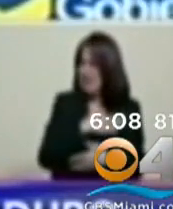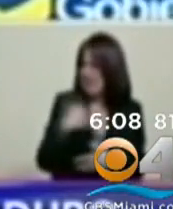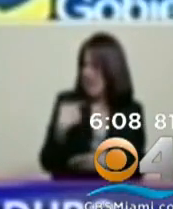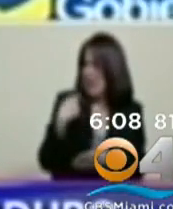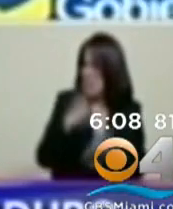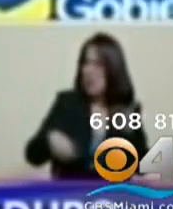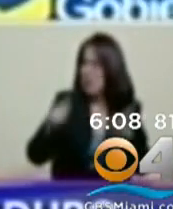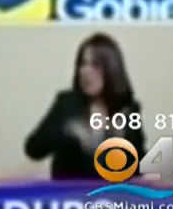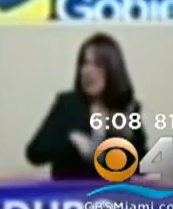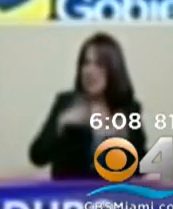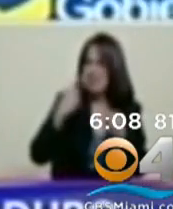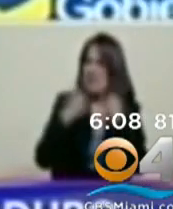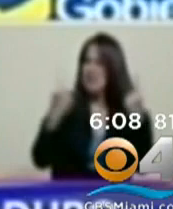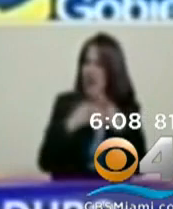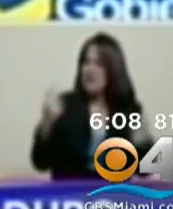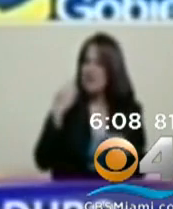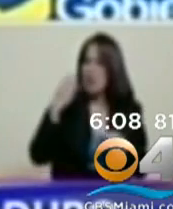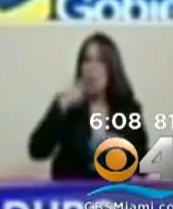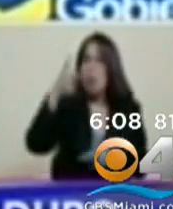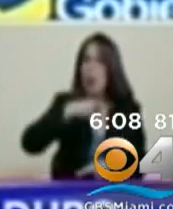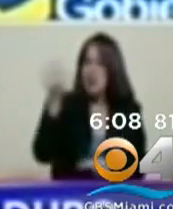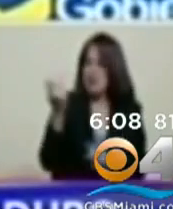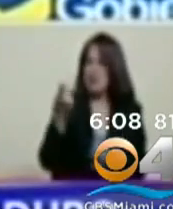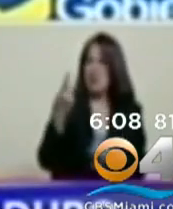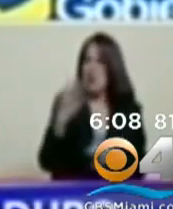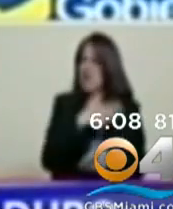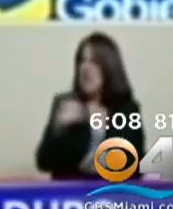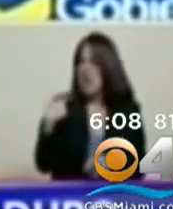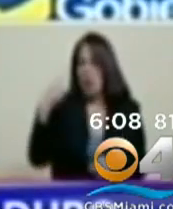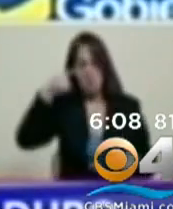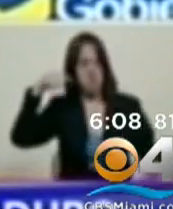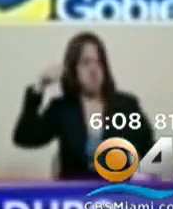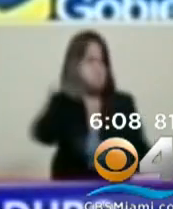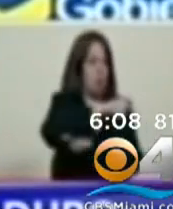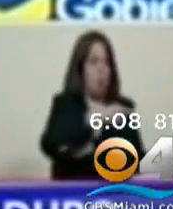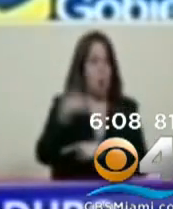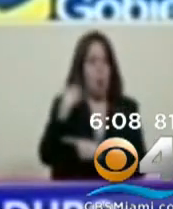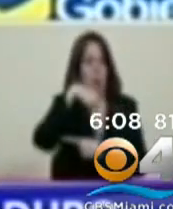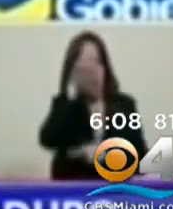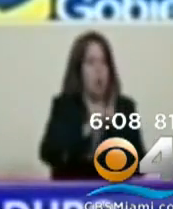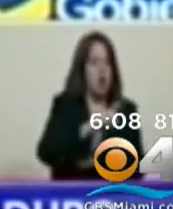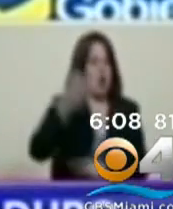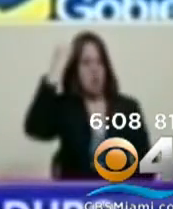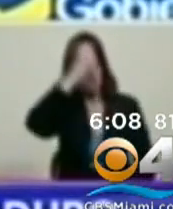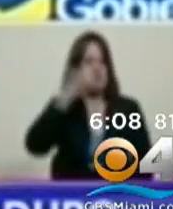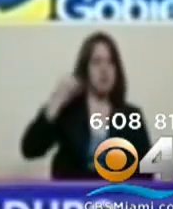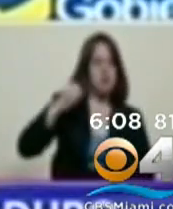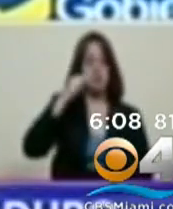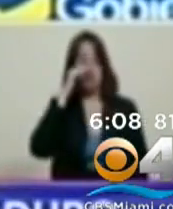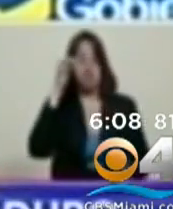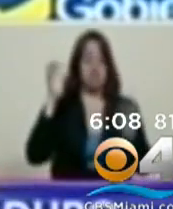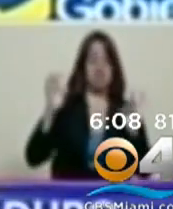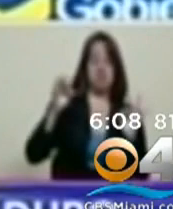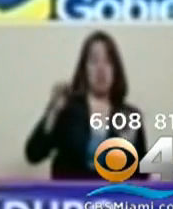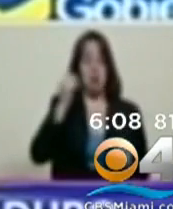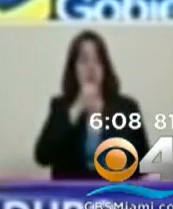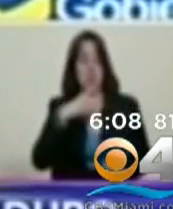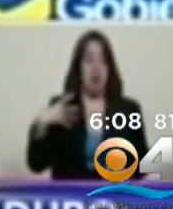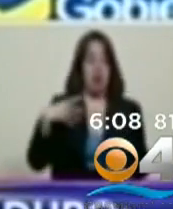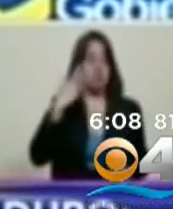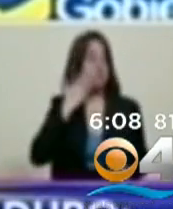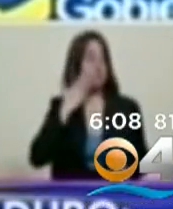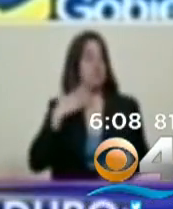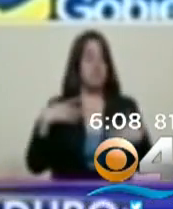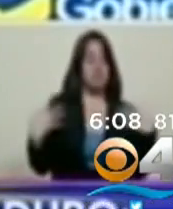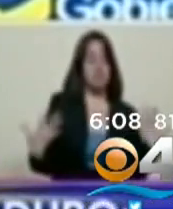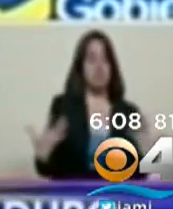ban ideologies, the political ideologies, and wants to impose his way of thinking of the white supremacists in the White